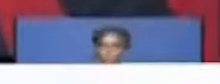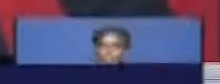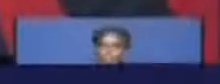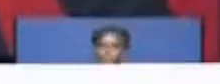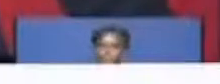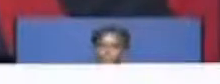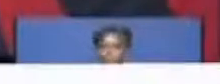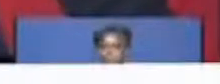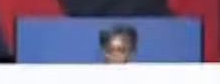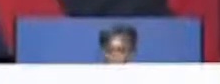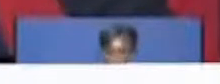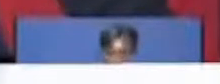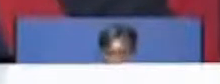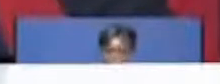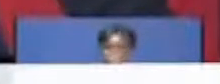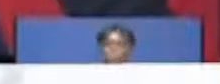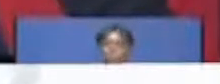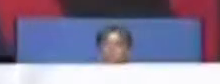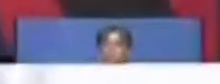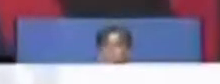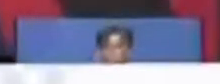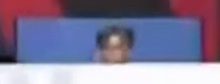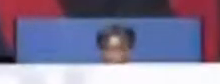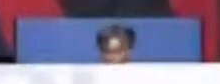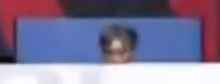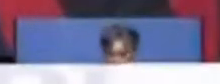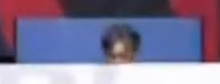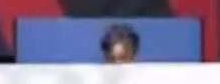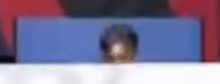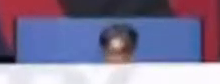A woman giving birth in this facility could not be